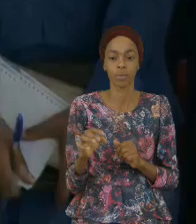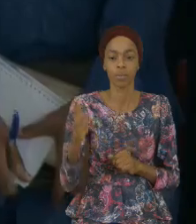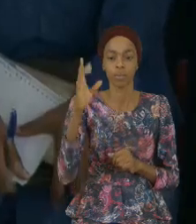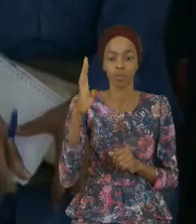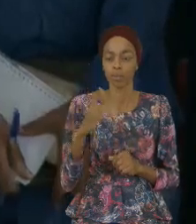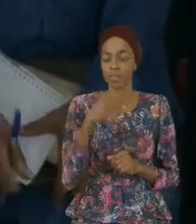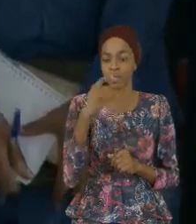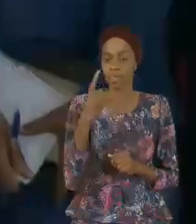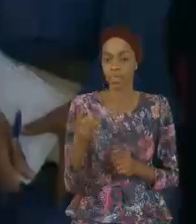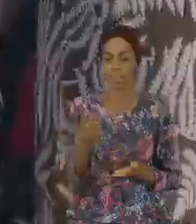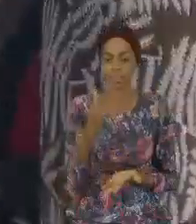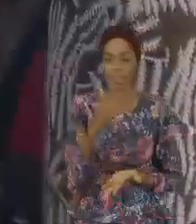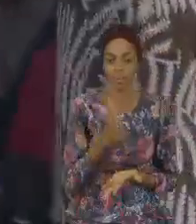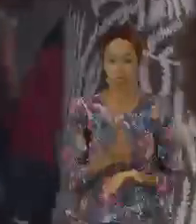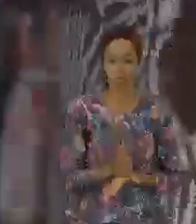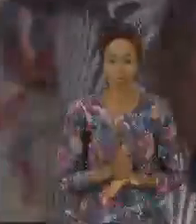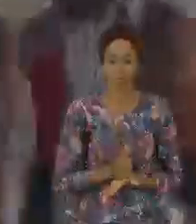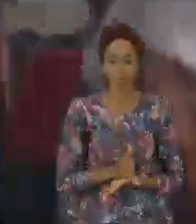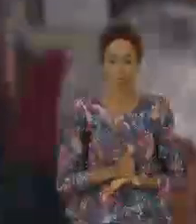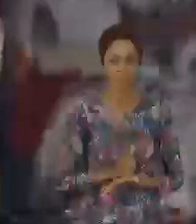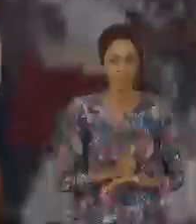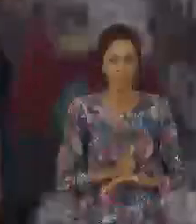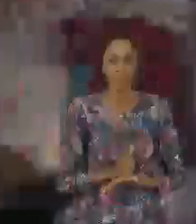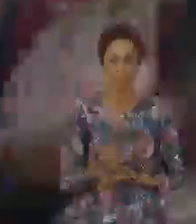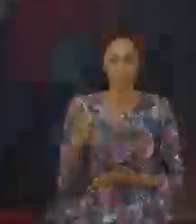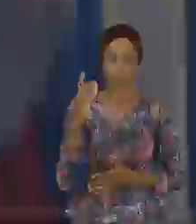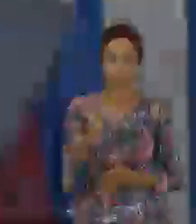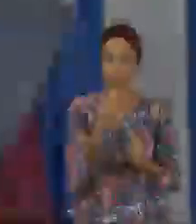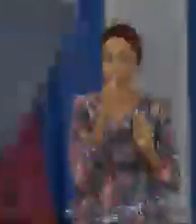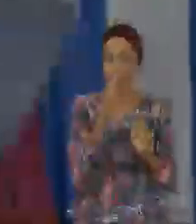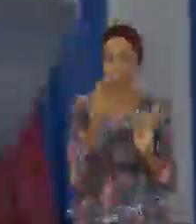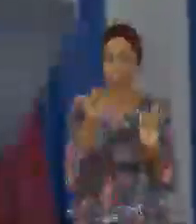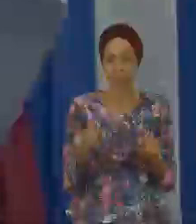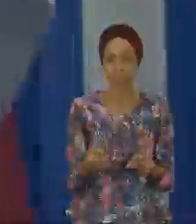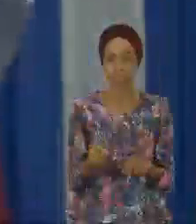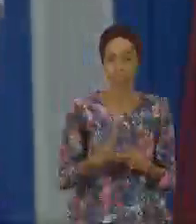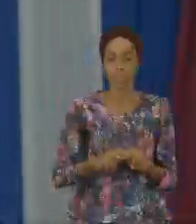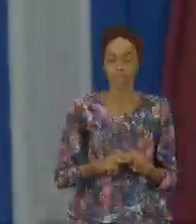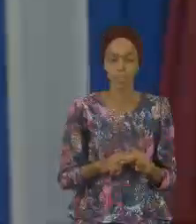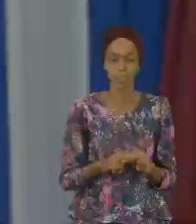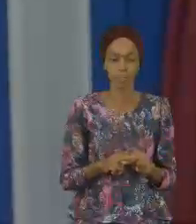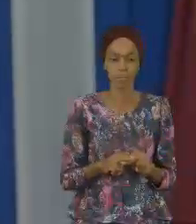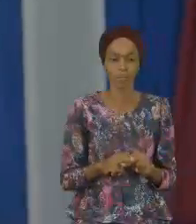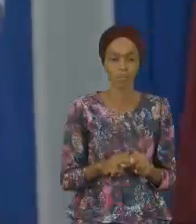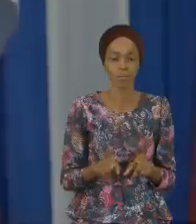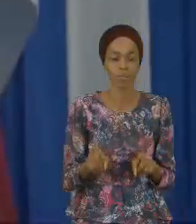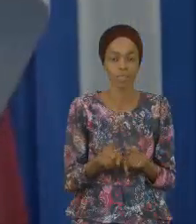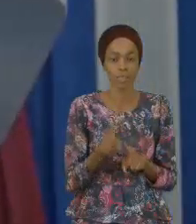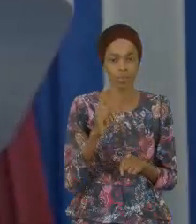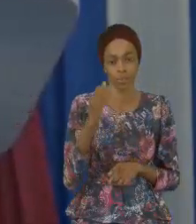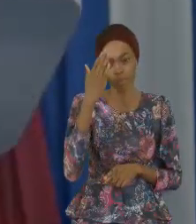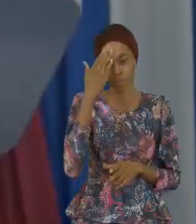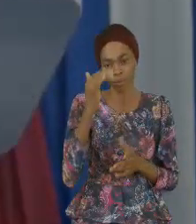said, amen. God bless you. You can sit down. As you know, we've